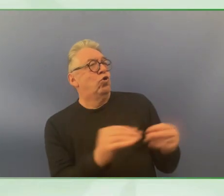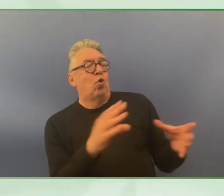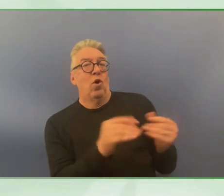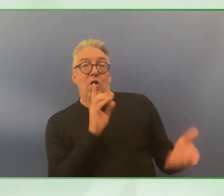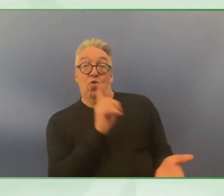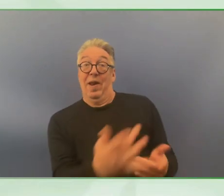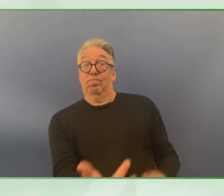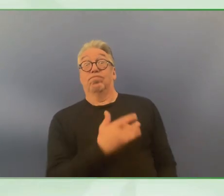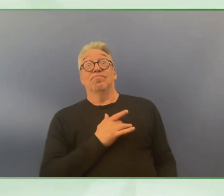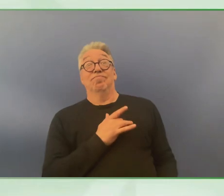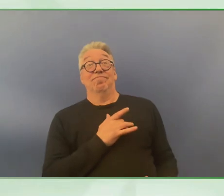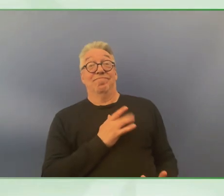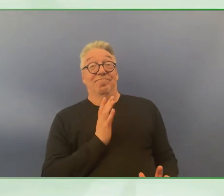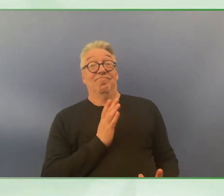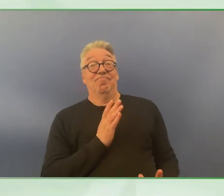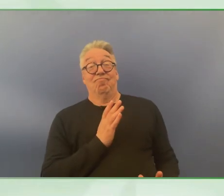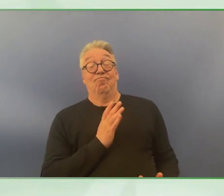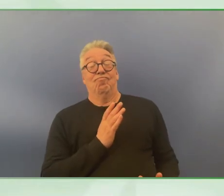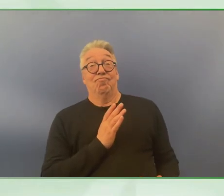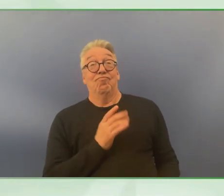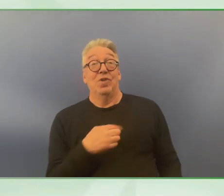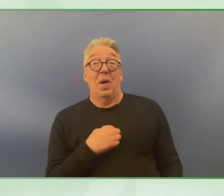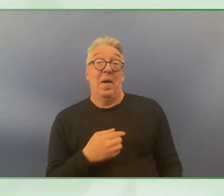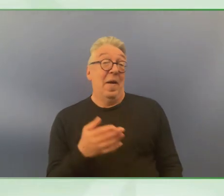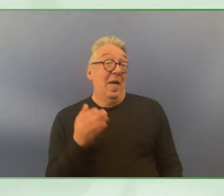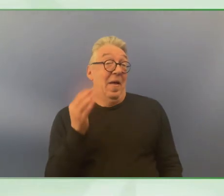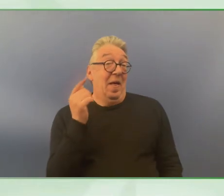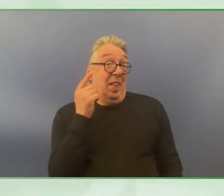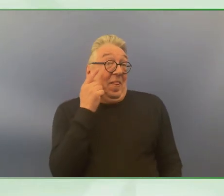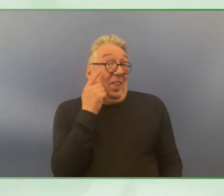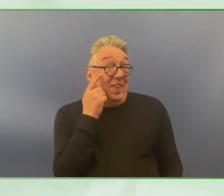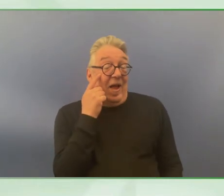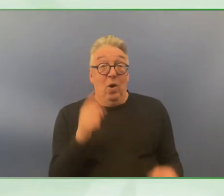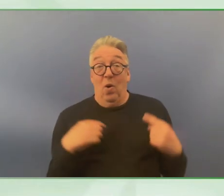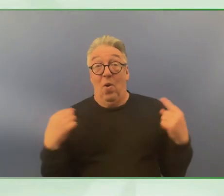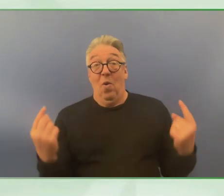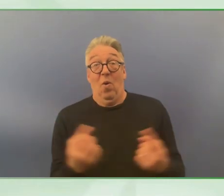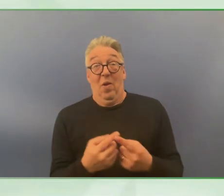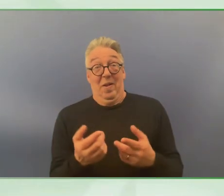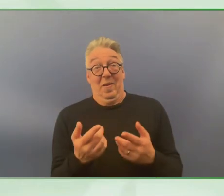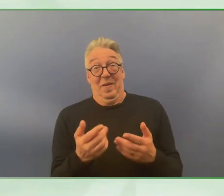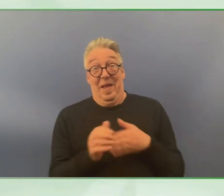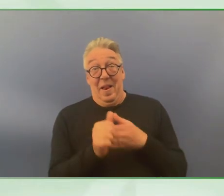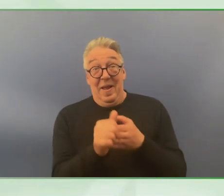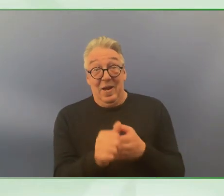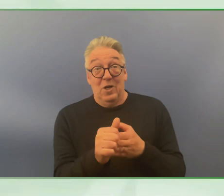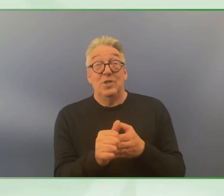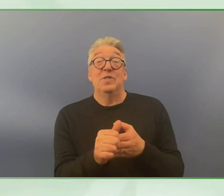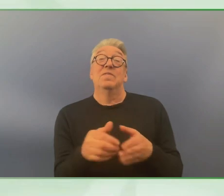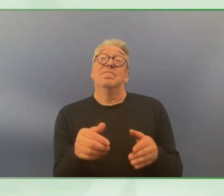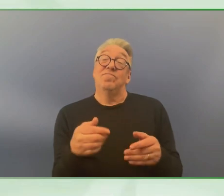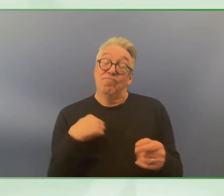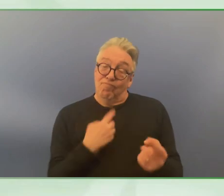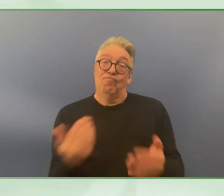And, you know, I believe it's something that we all, you know, have a role as leaders to tell a lot of